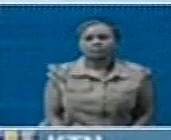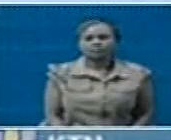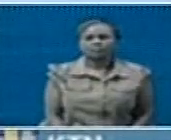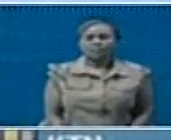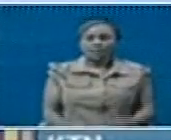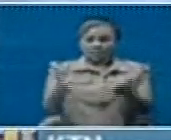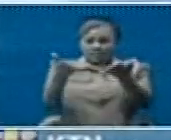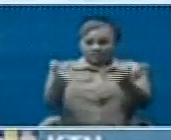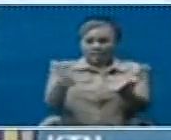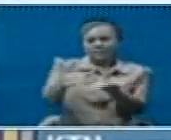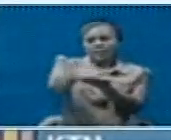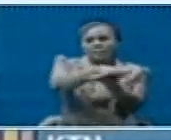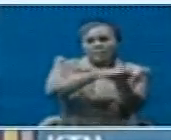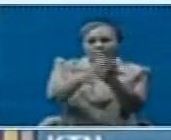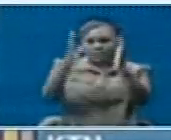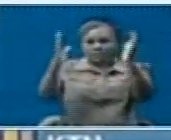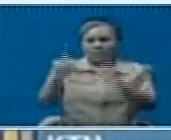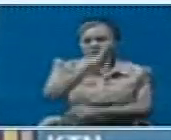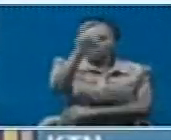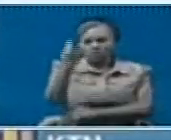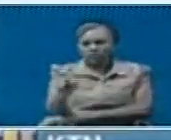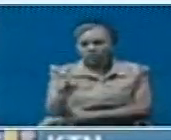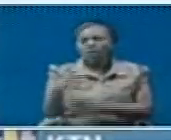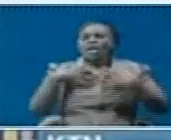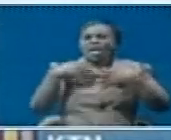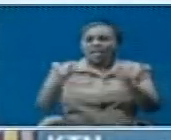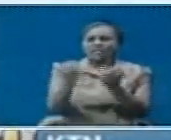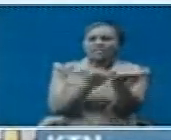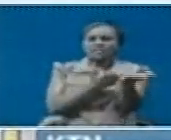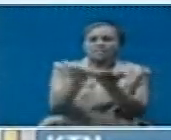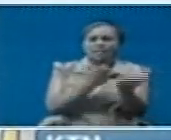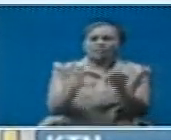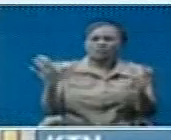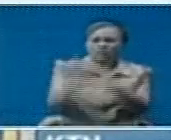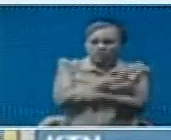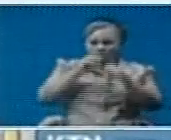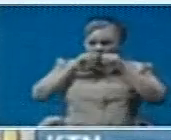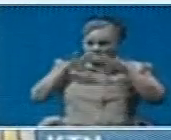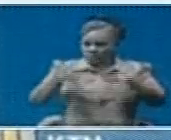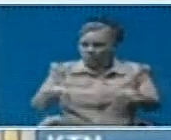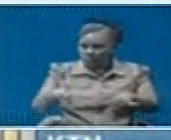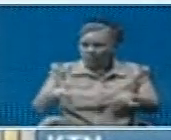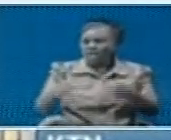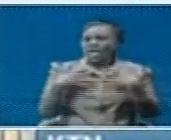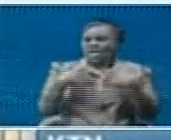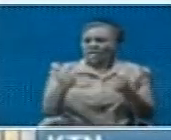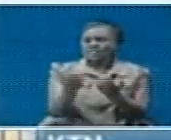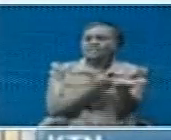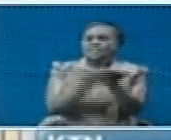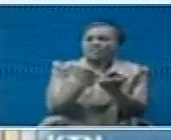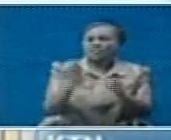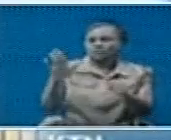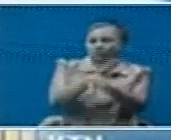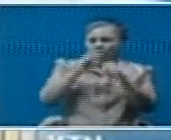Well, that brings us to our big question tonight, and we are asking, should health services be fully devolved? Should health services be fully